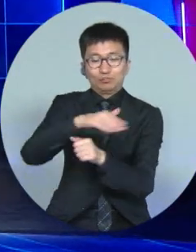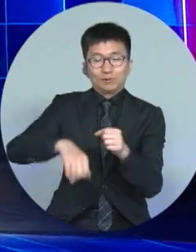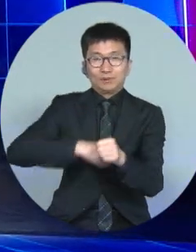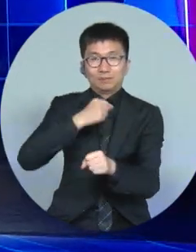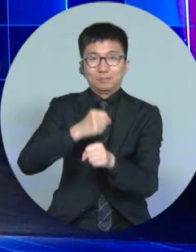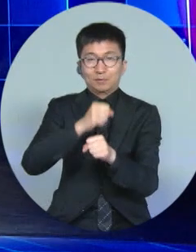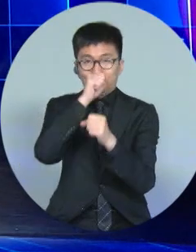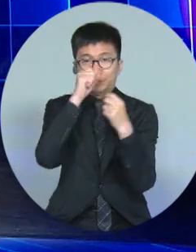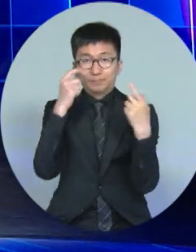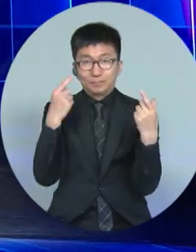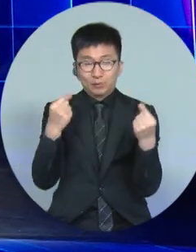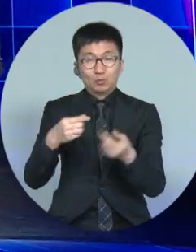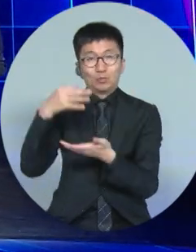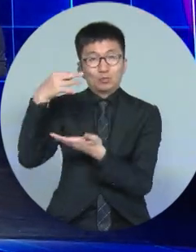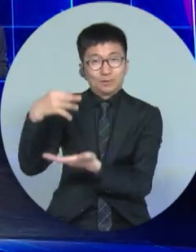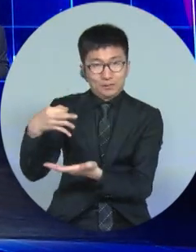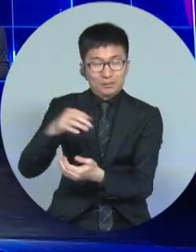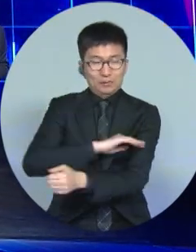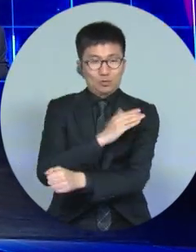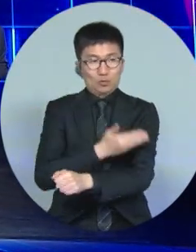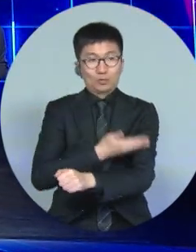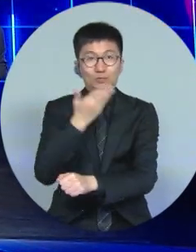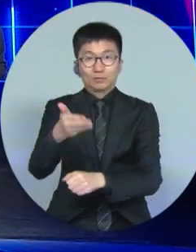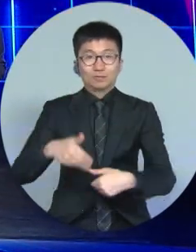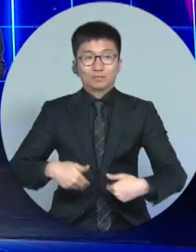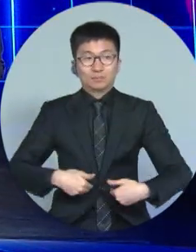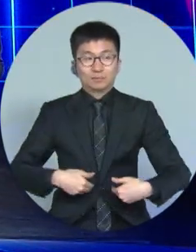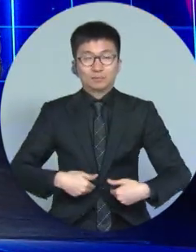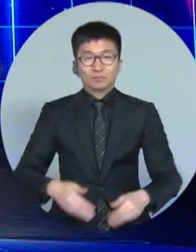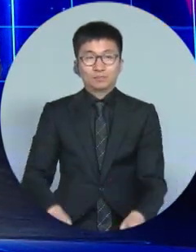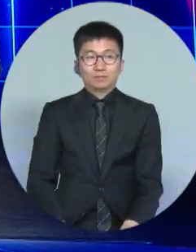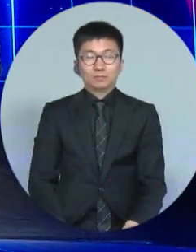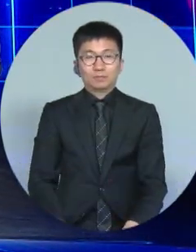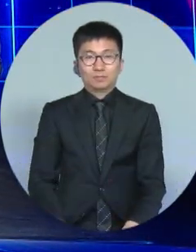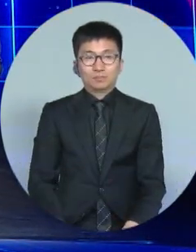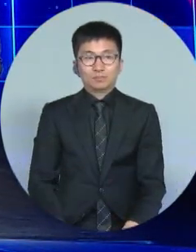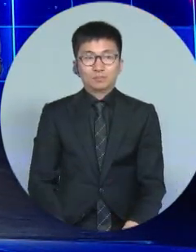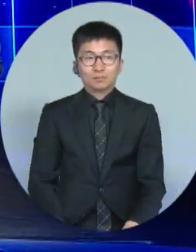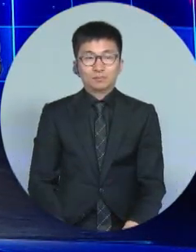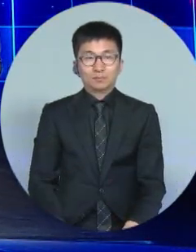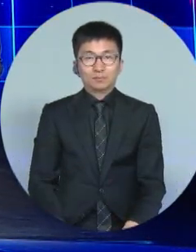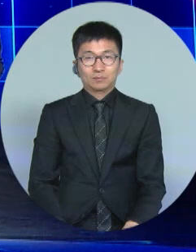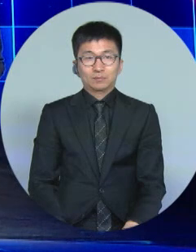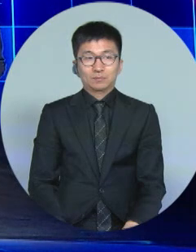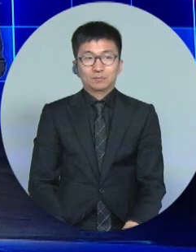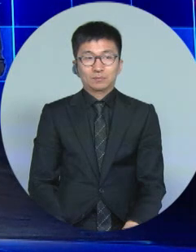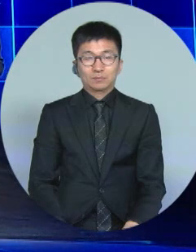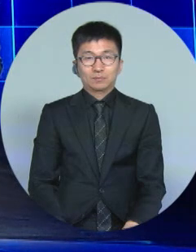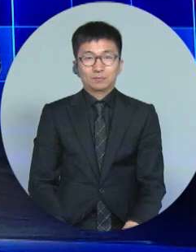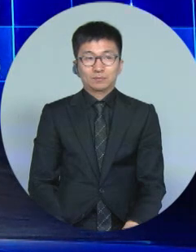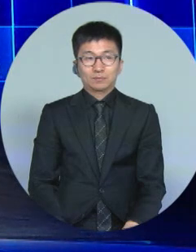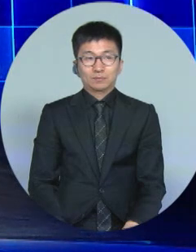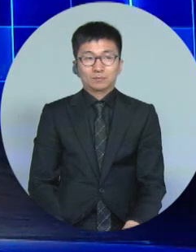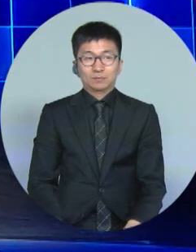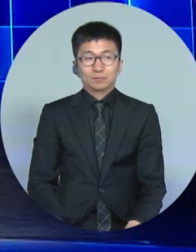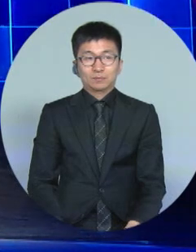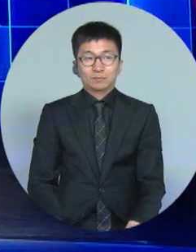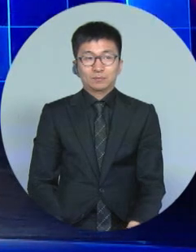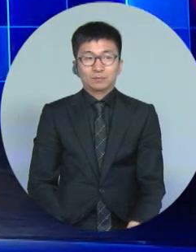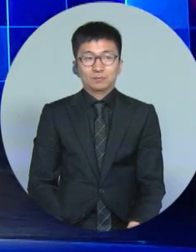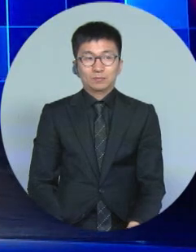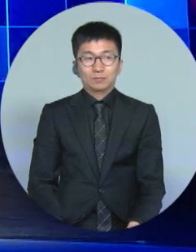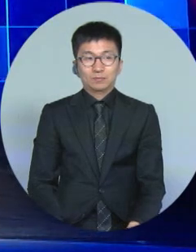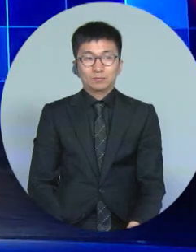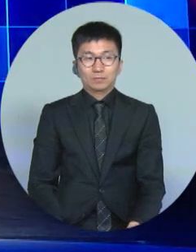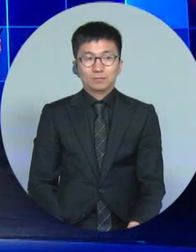We also need to think about the blue commons, the